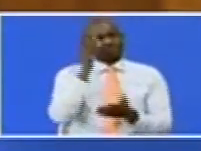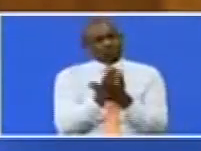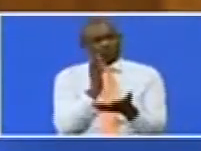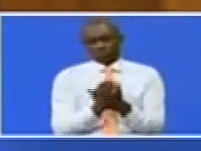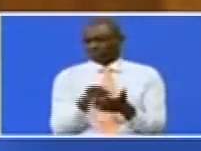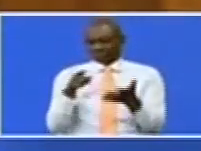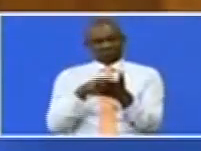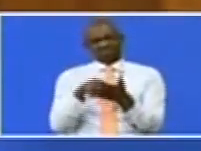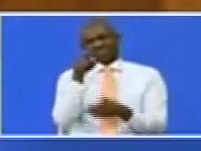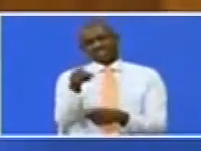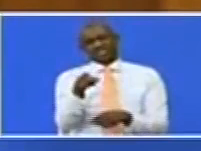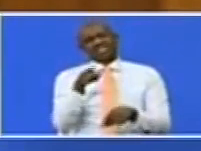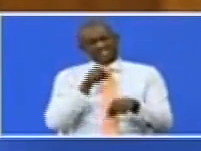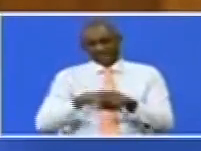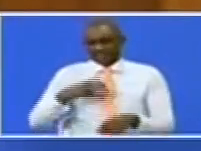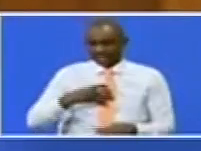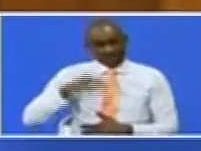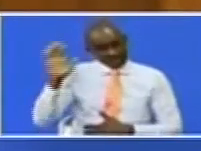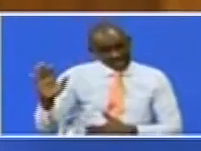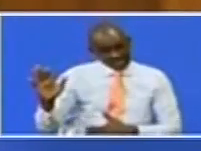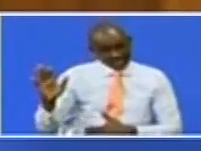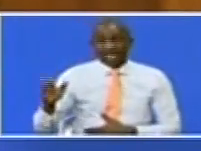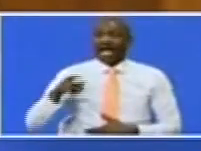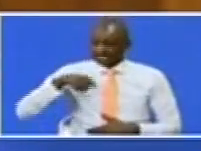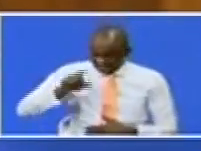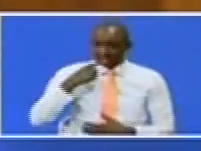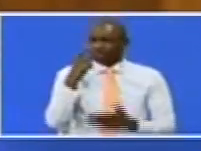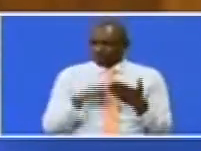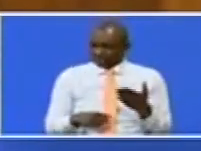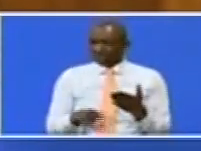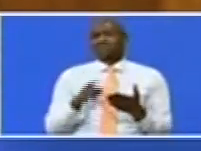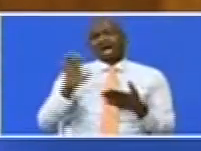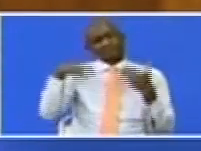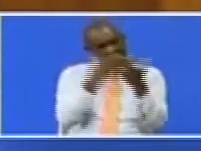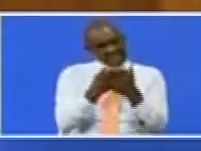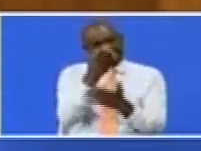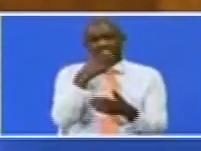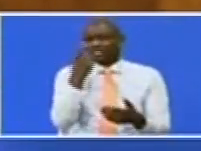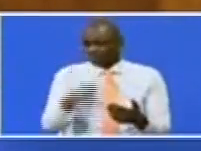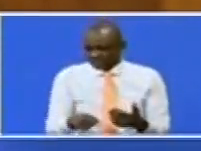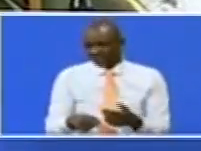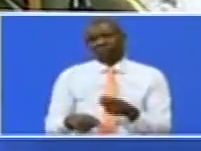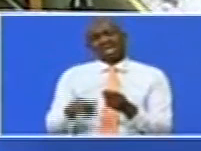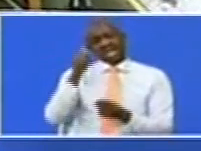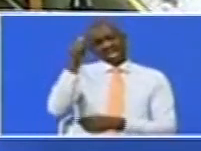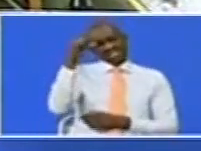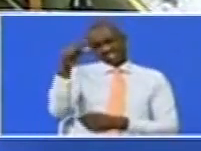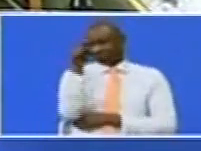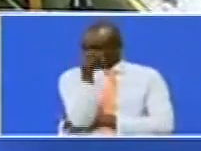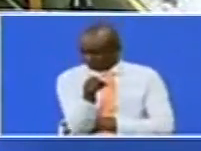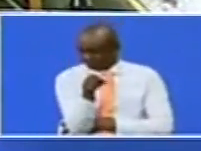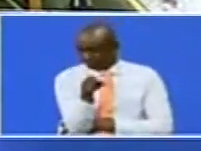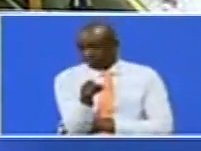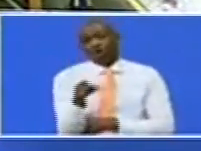delivering judgment of a retirement case. Lady Justice Rawal had filed an application in court claiming that Attorney General Githu Muigai